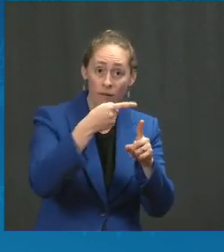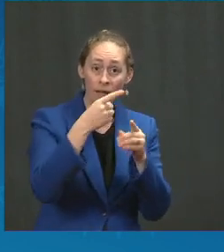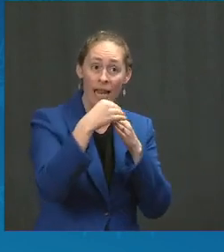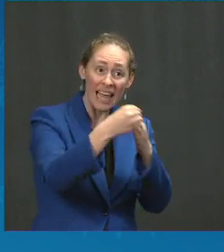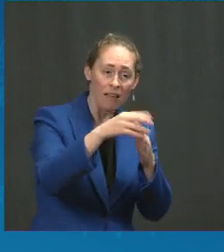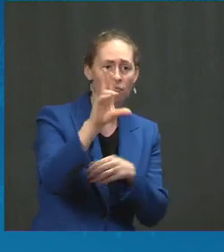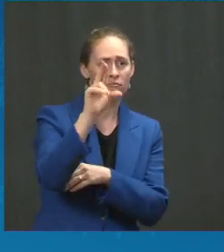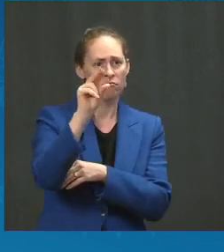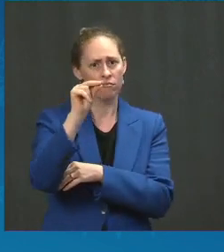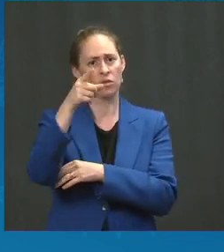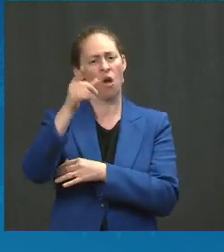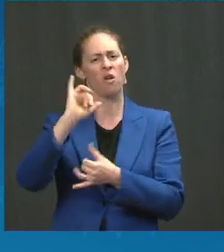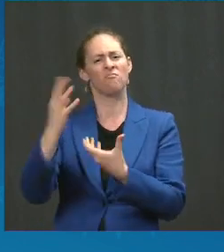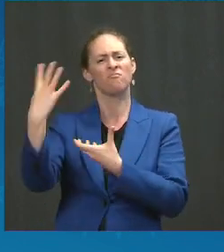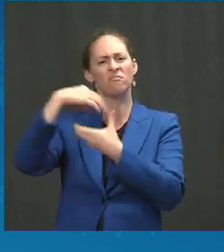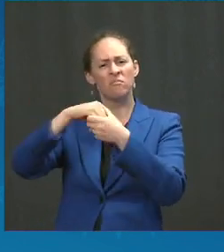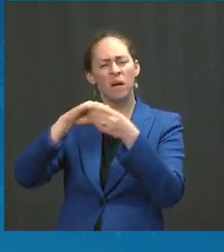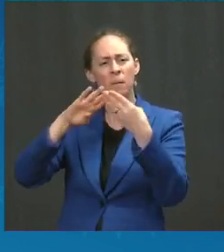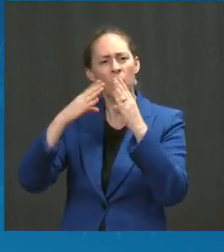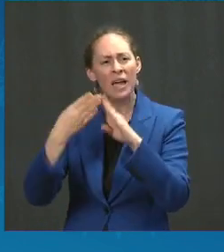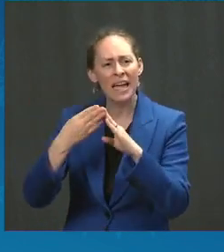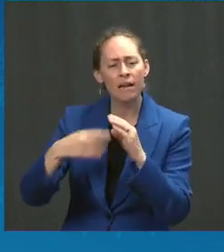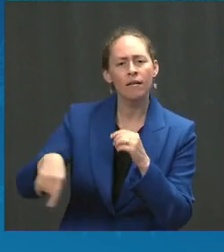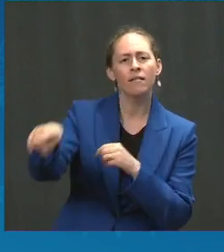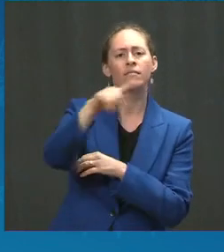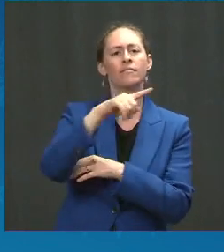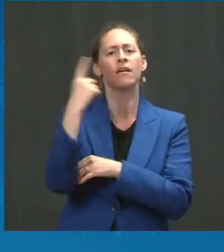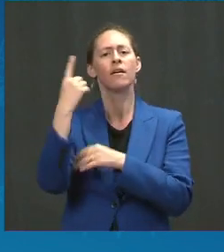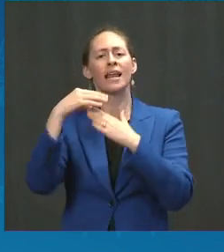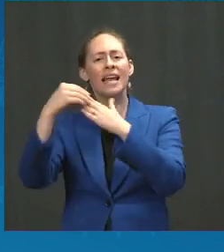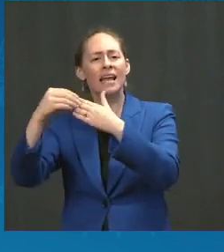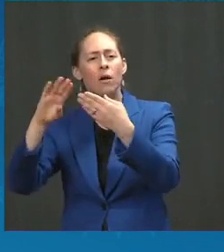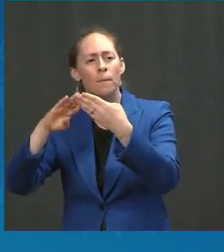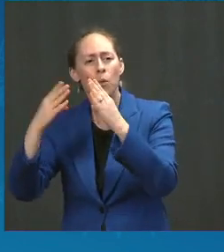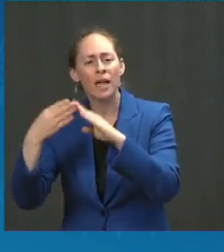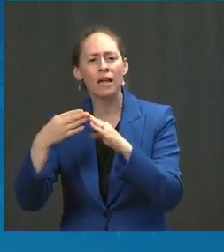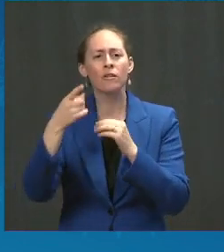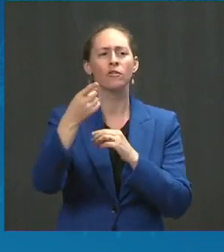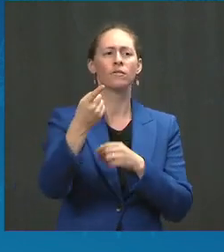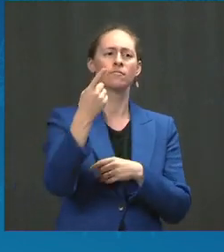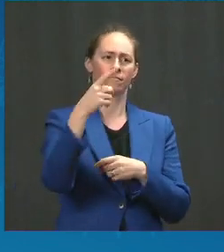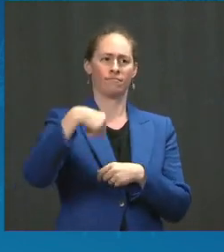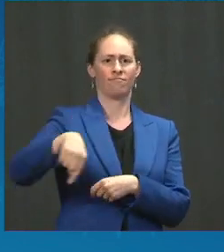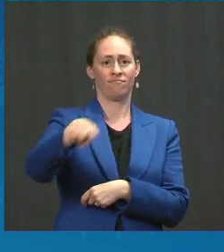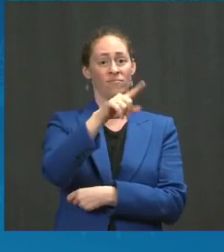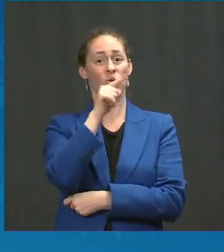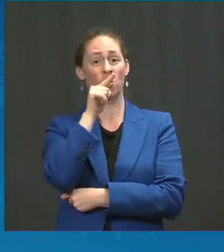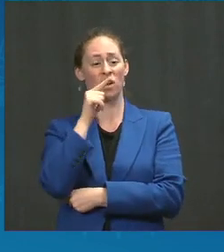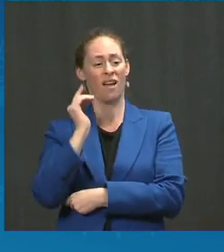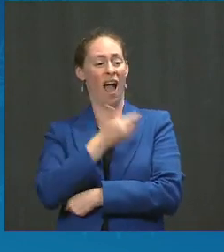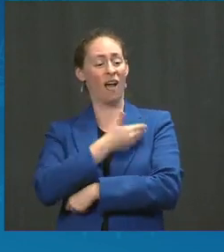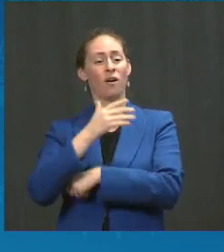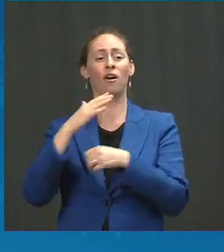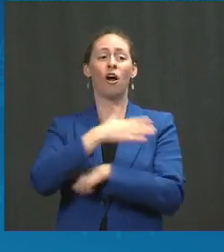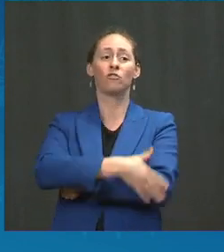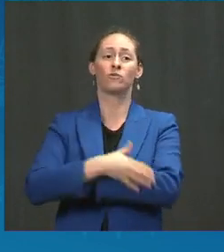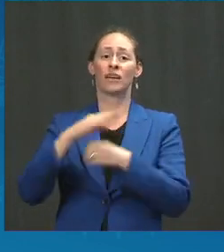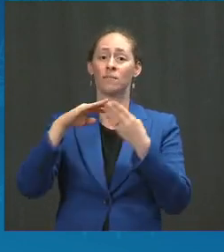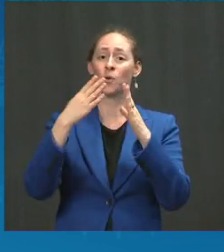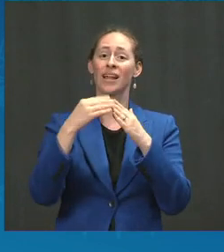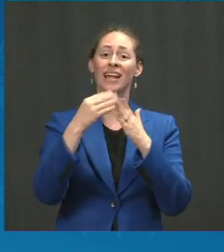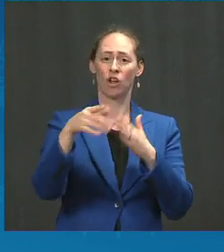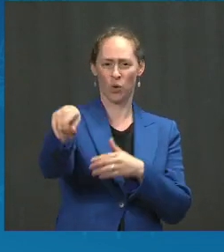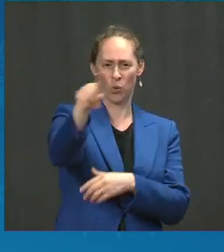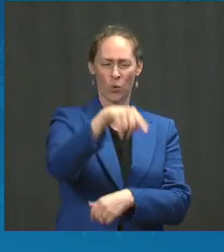are community leaders, and you are our country's leaders. I strongly believe that when someone starts a